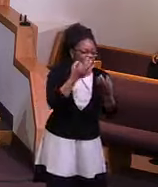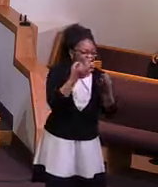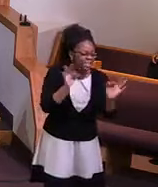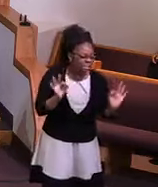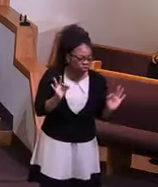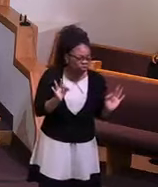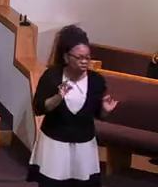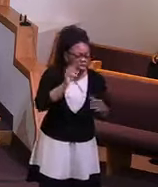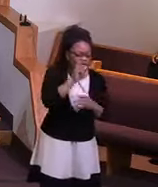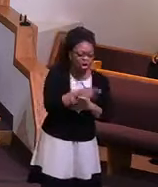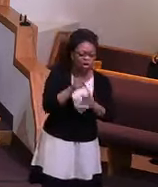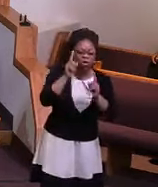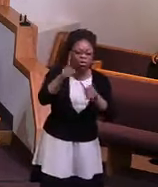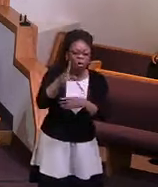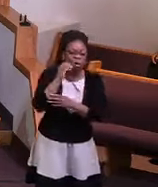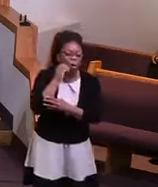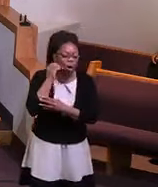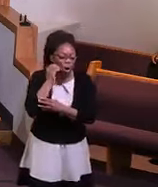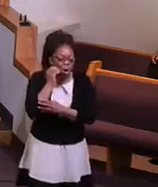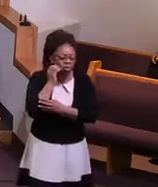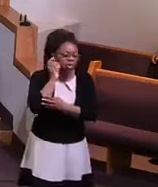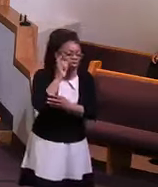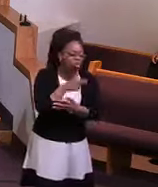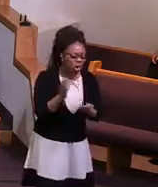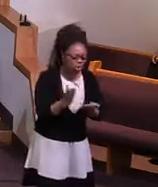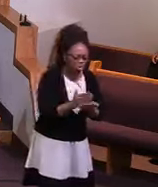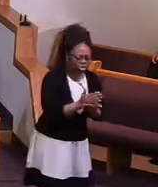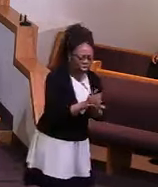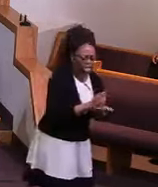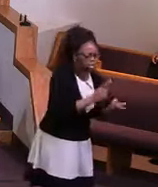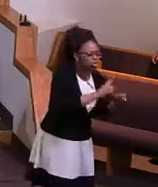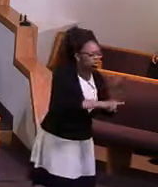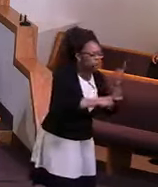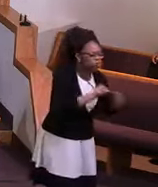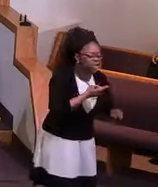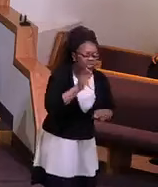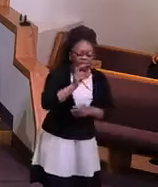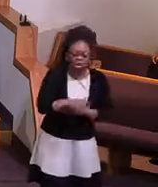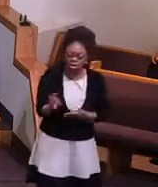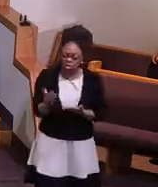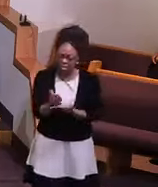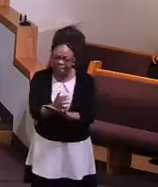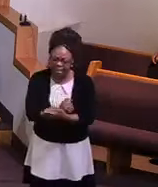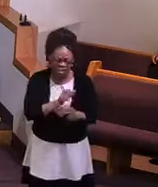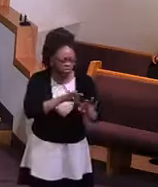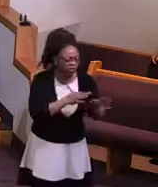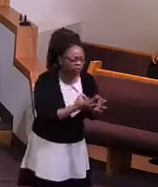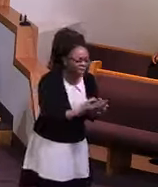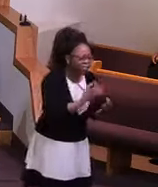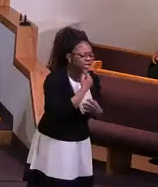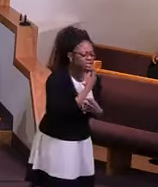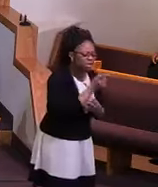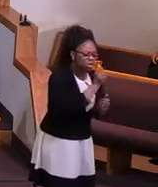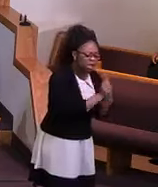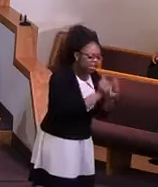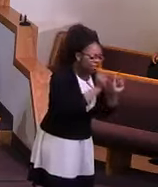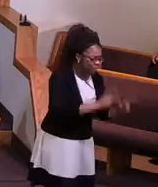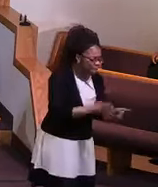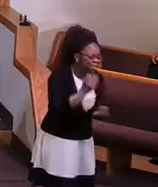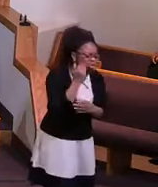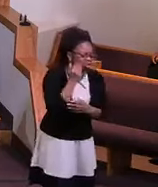to go home, you ought to collect your friends, you ought to collect your family, and tell everybody you